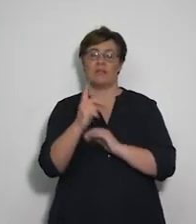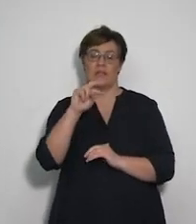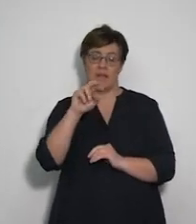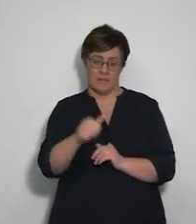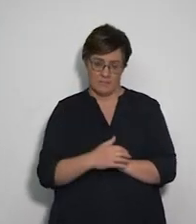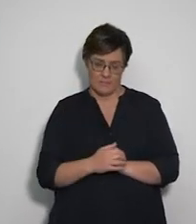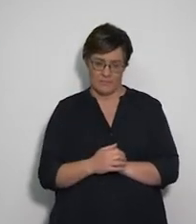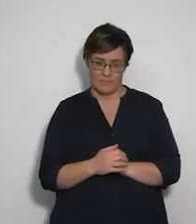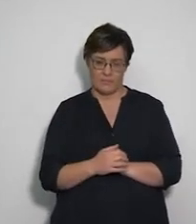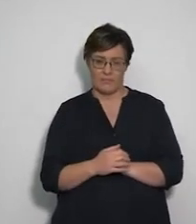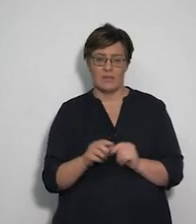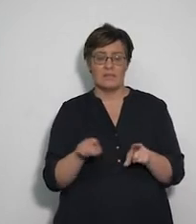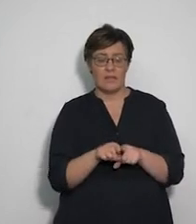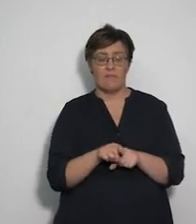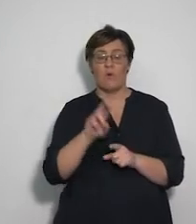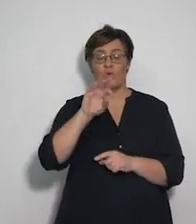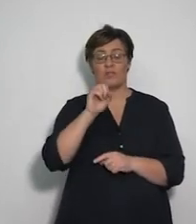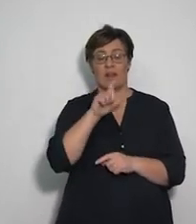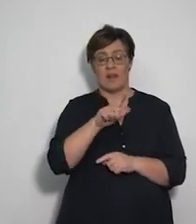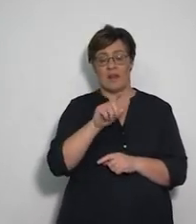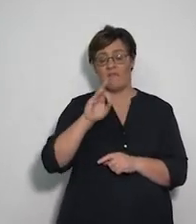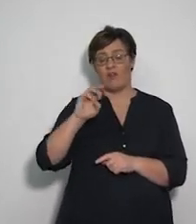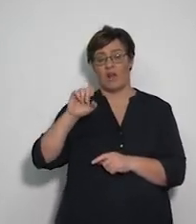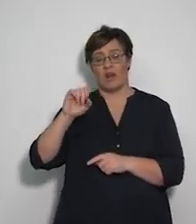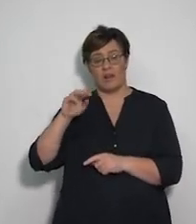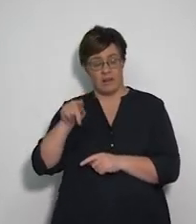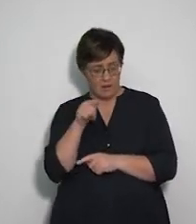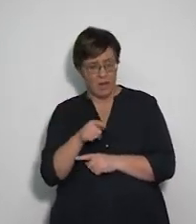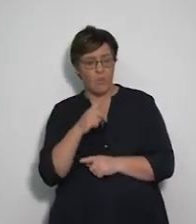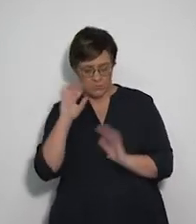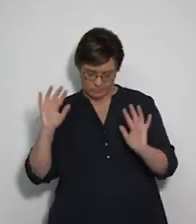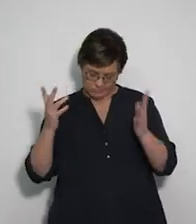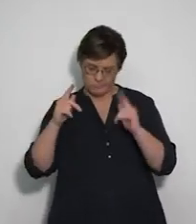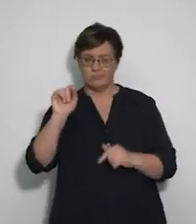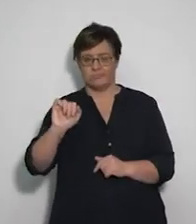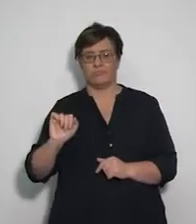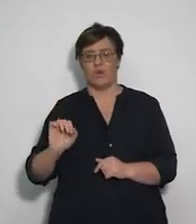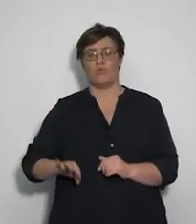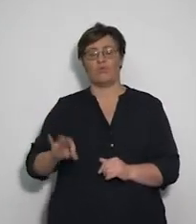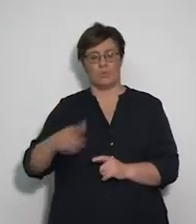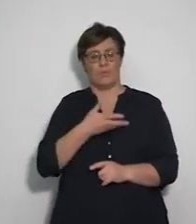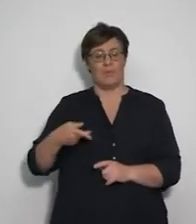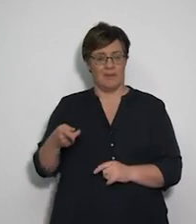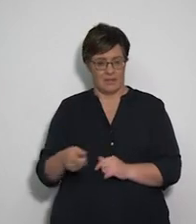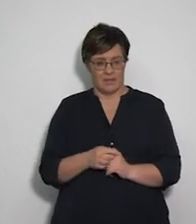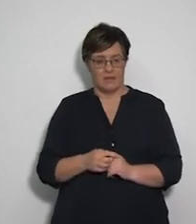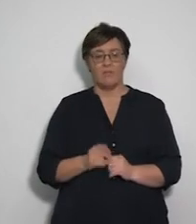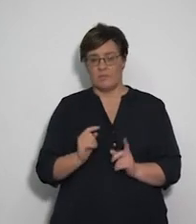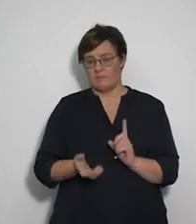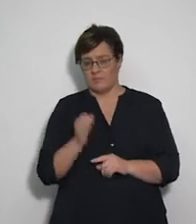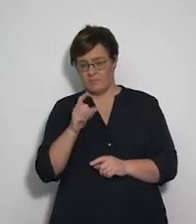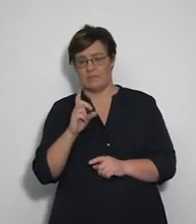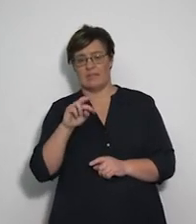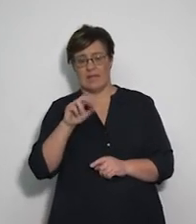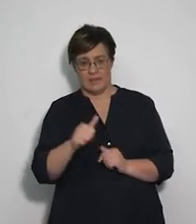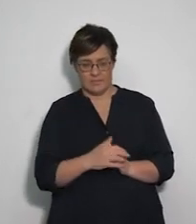DNA. We also know that Rosalind Franklin was posthumously recognized for her contribution to the discovery